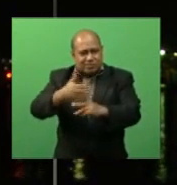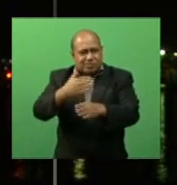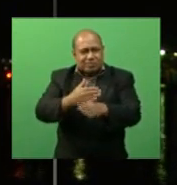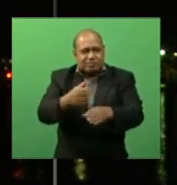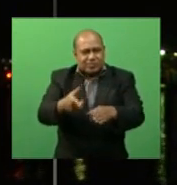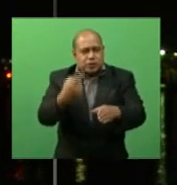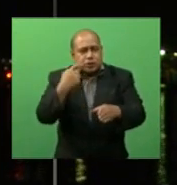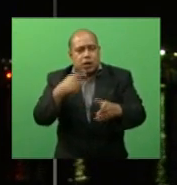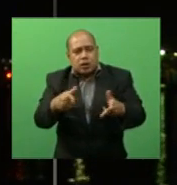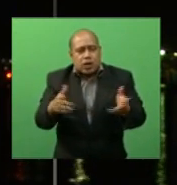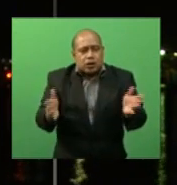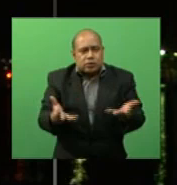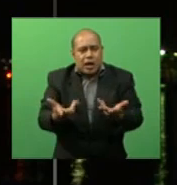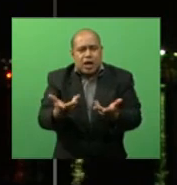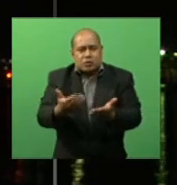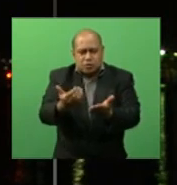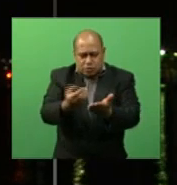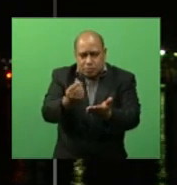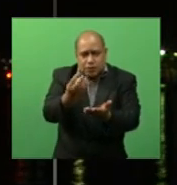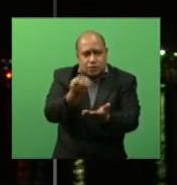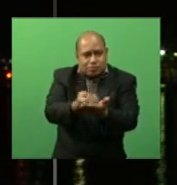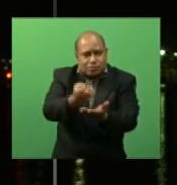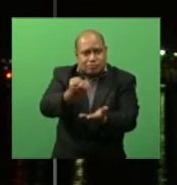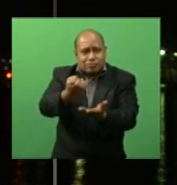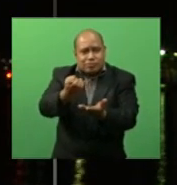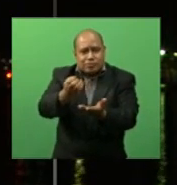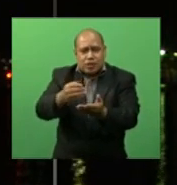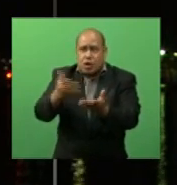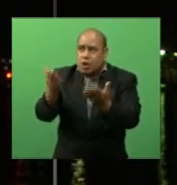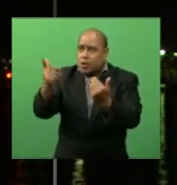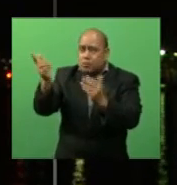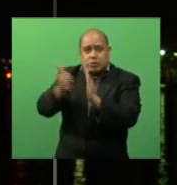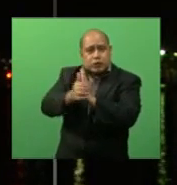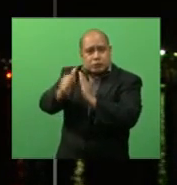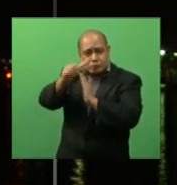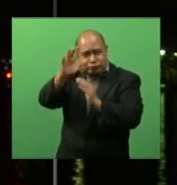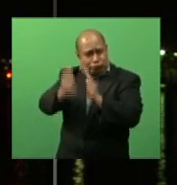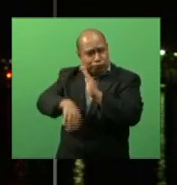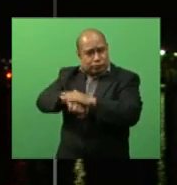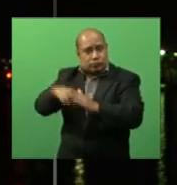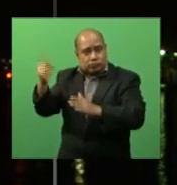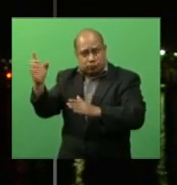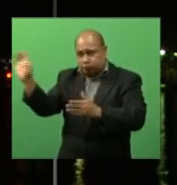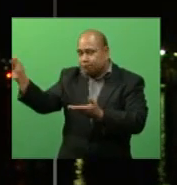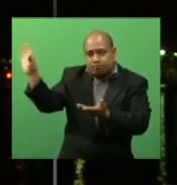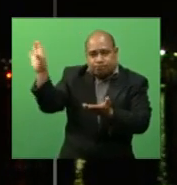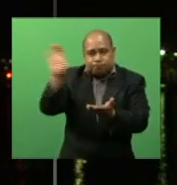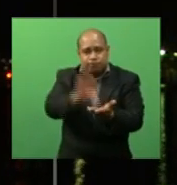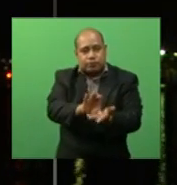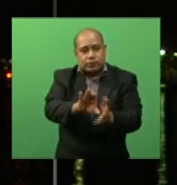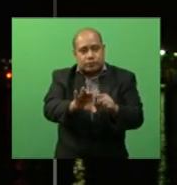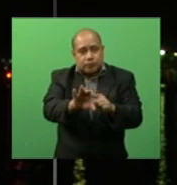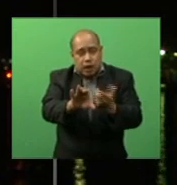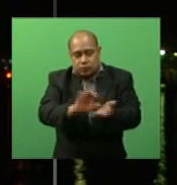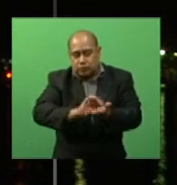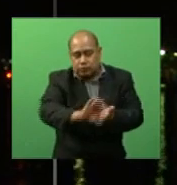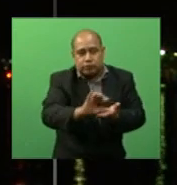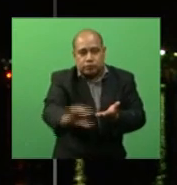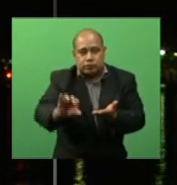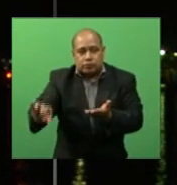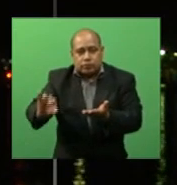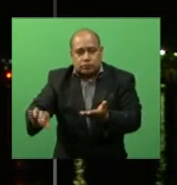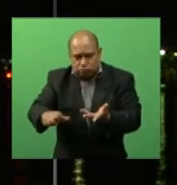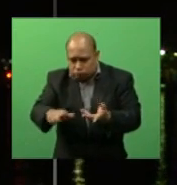Rohit Kishore says injecting more money into exports is the right move, but commercial banks must ensure that easier terms